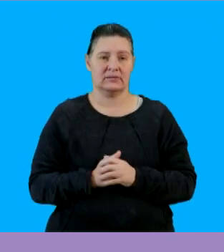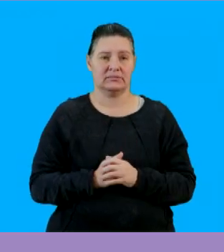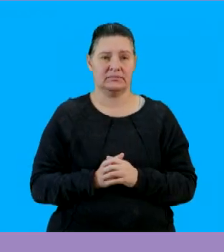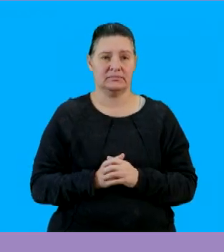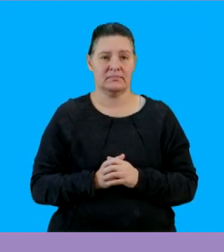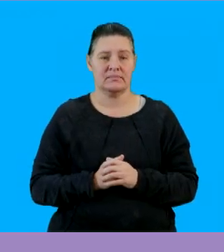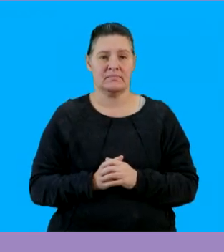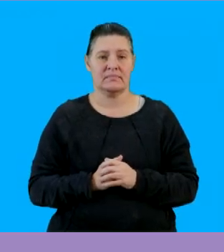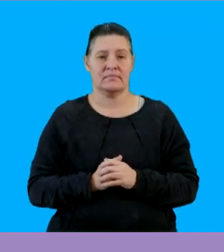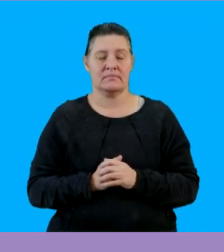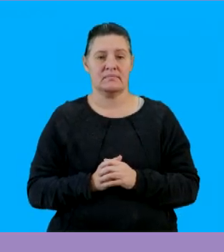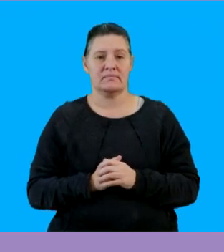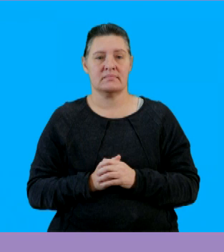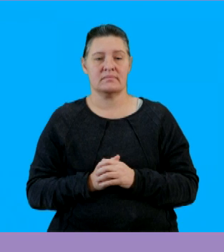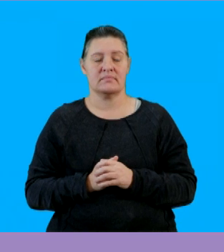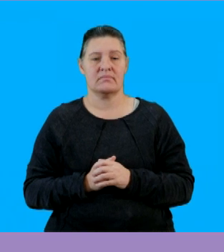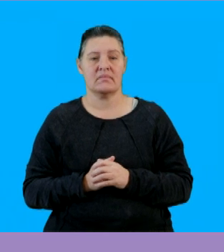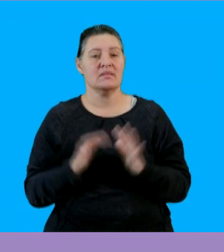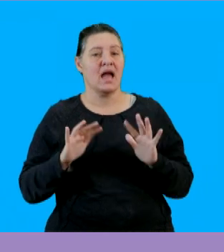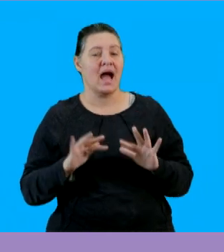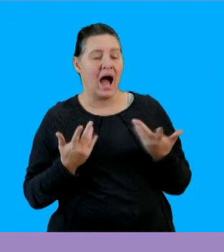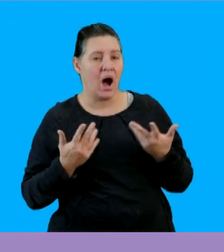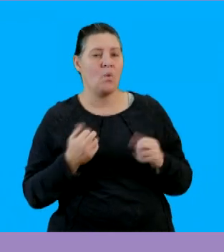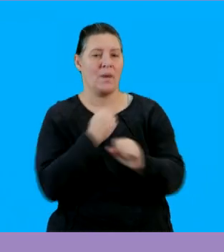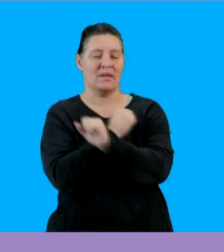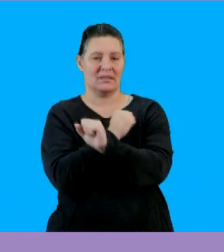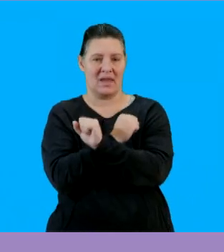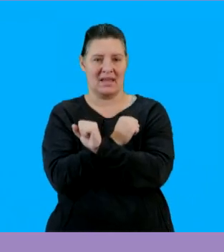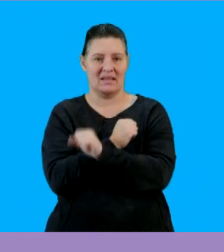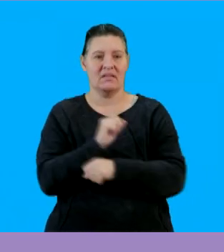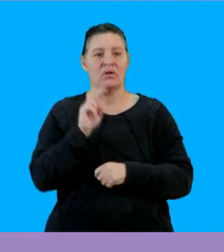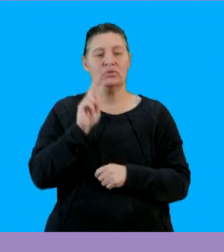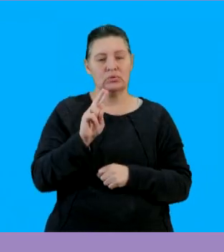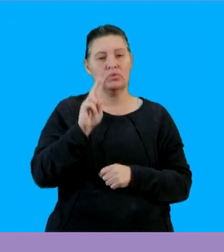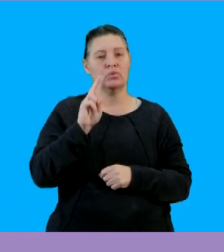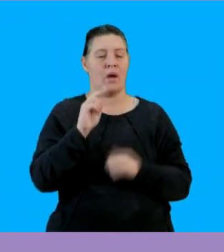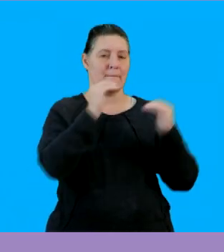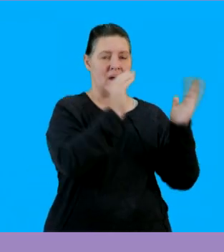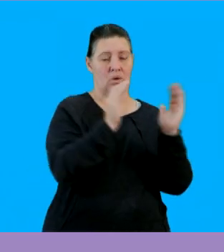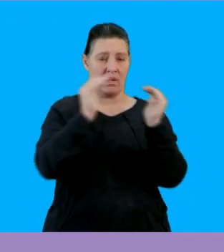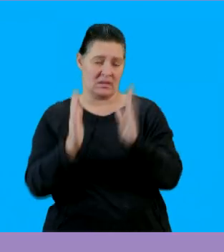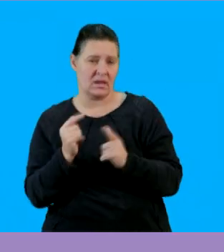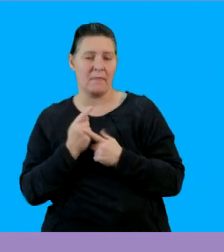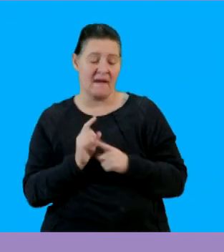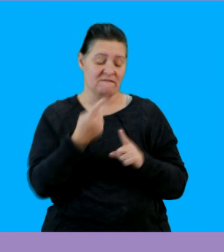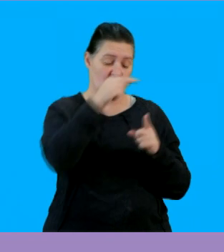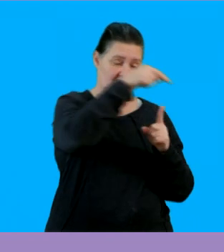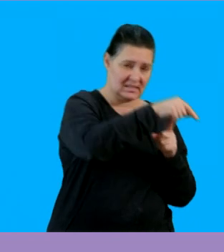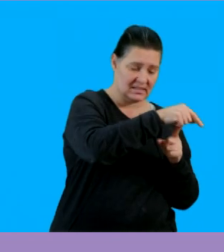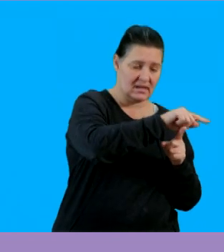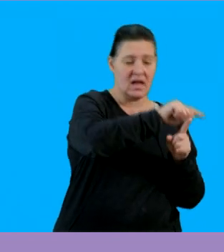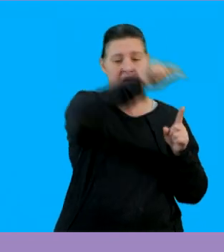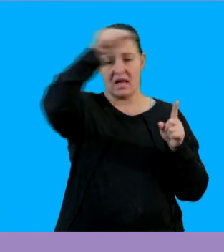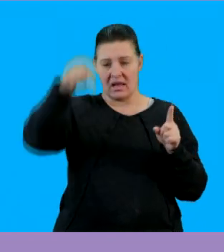the 4, and that is an 8. And that's how we've multiplied our two binomials, by multiplying the first